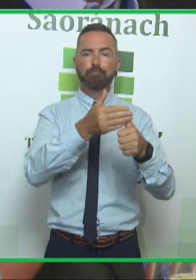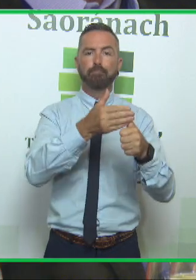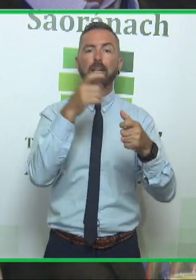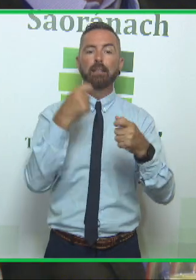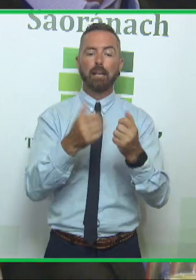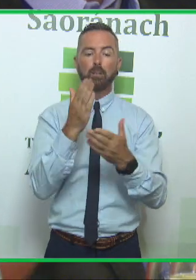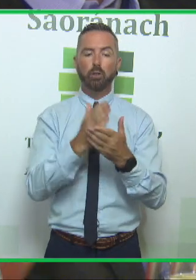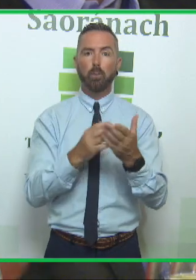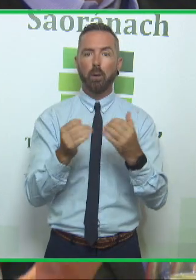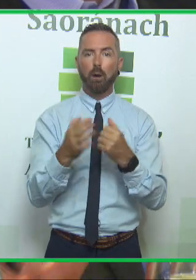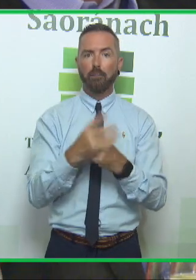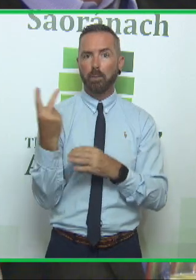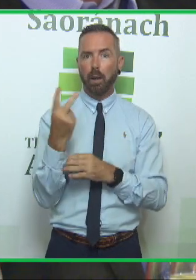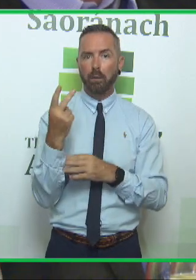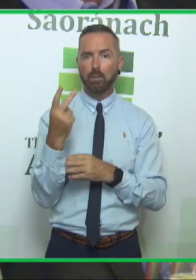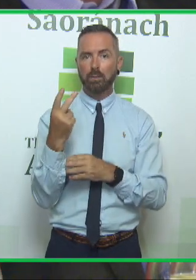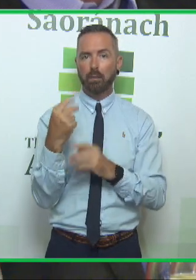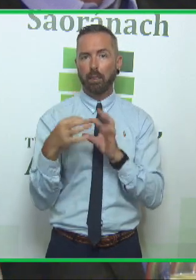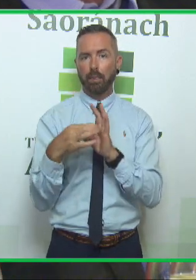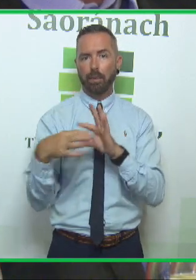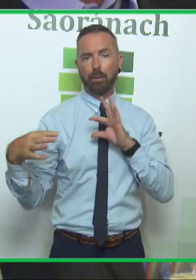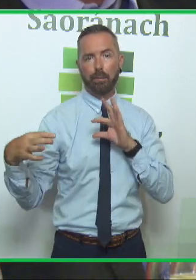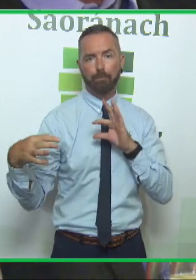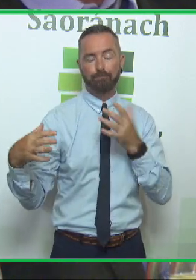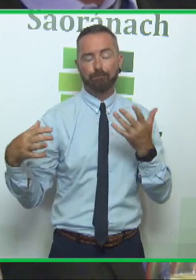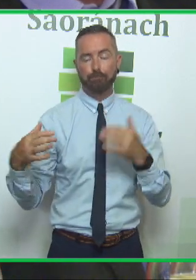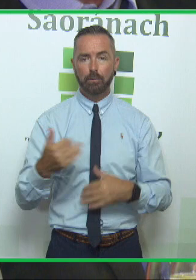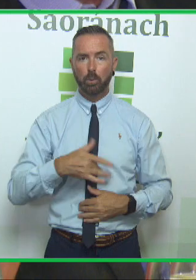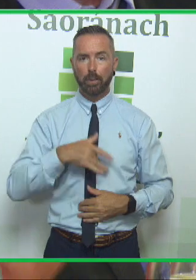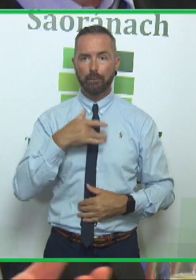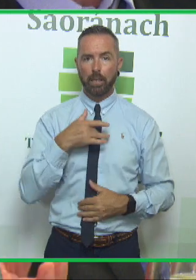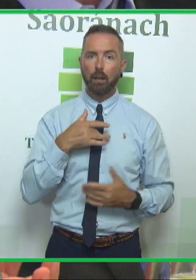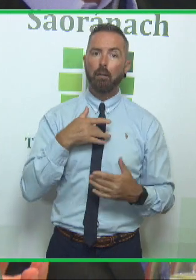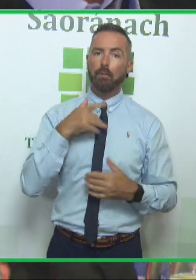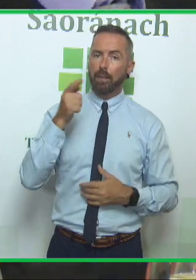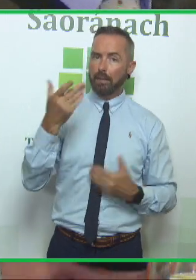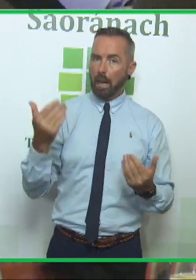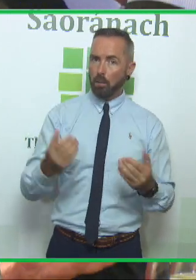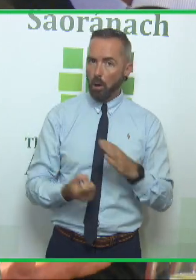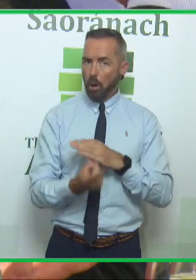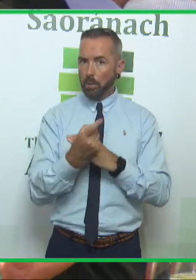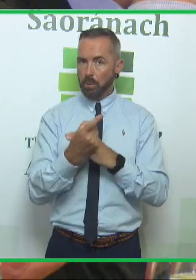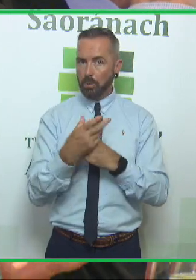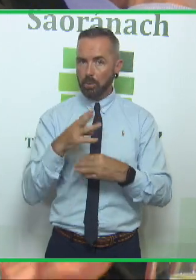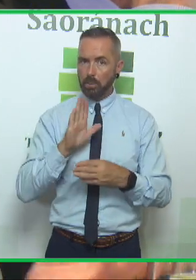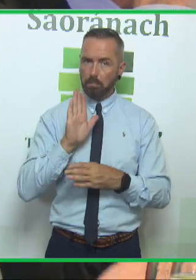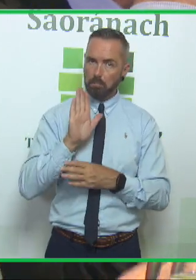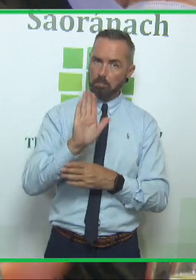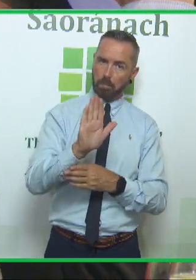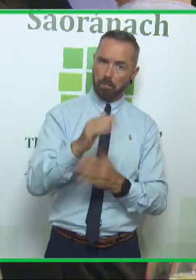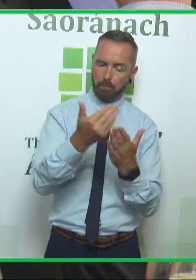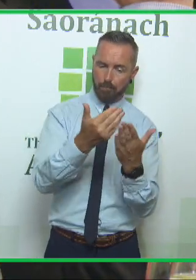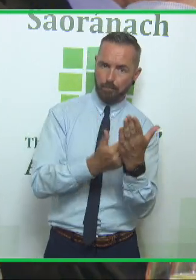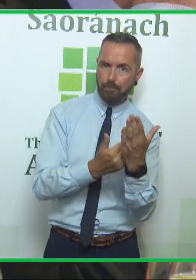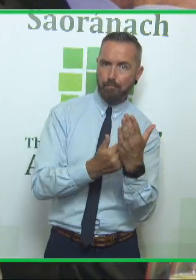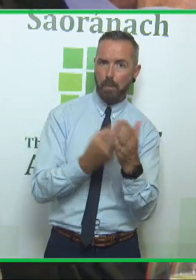then stopped getting involved. So I think that this is an opportunity to mandate those statutory partners to once